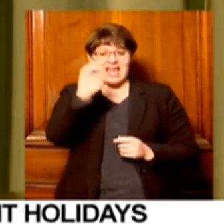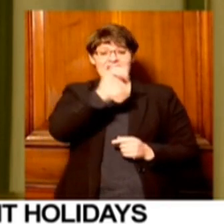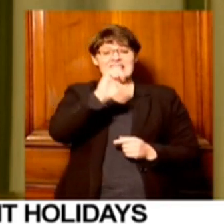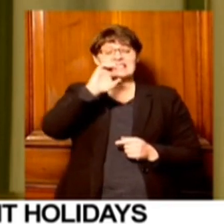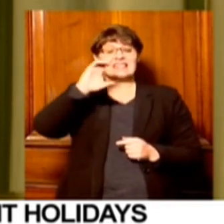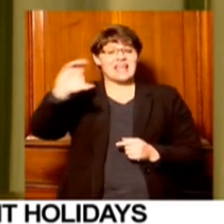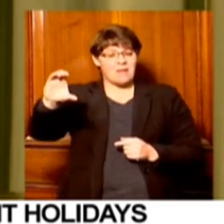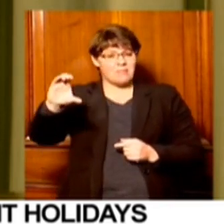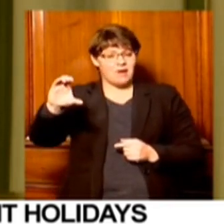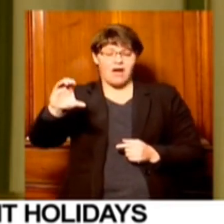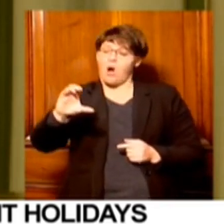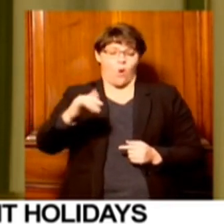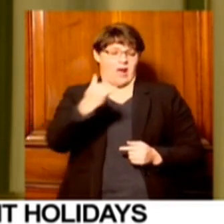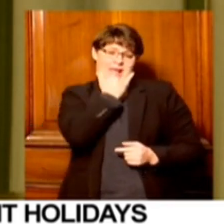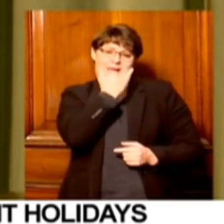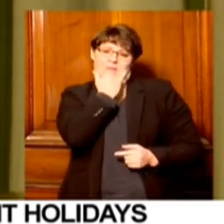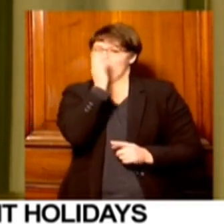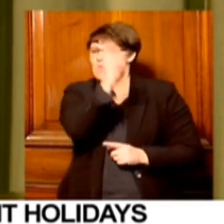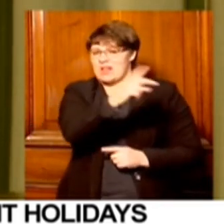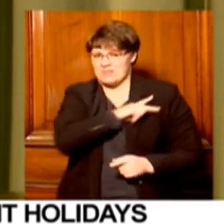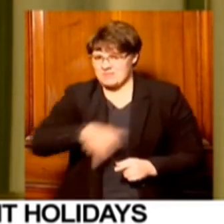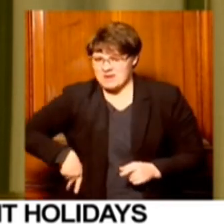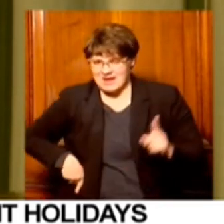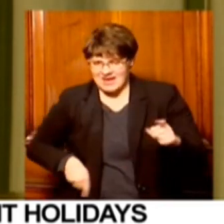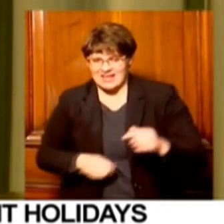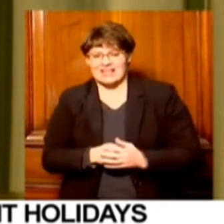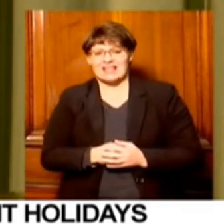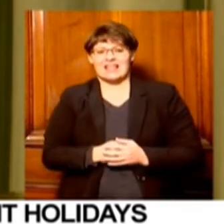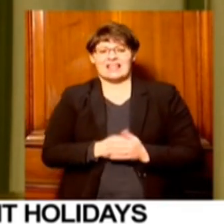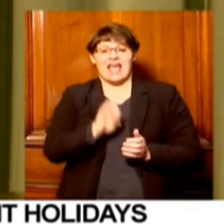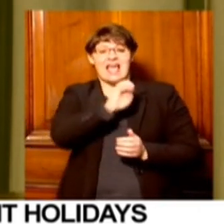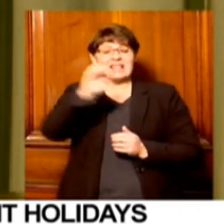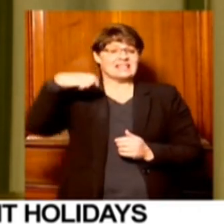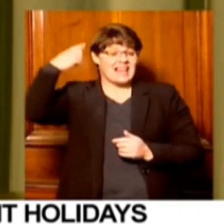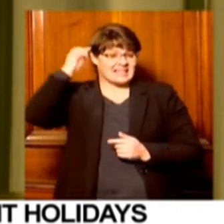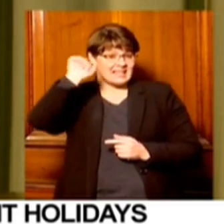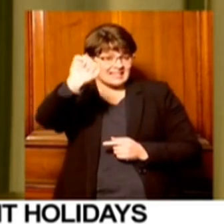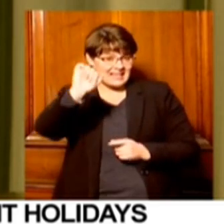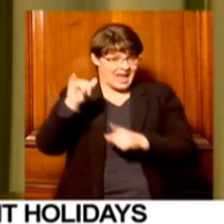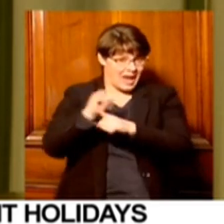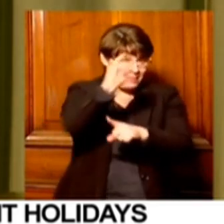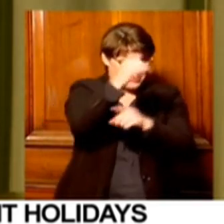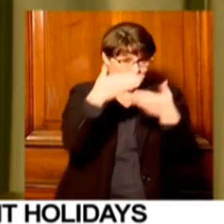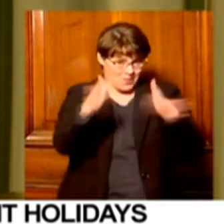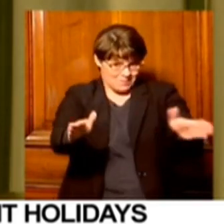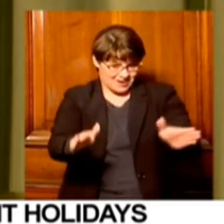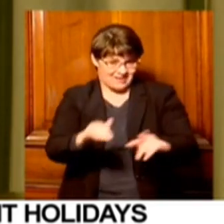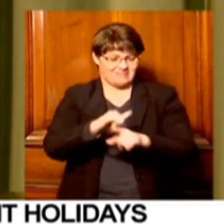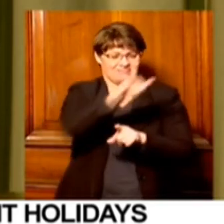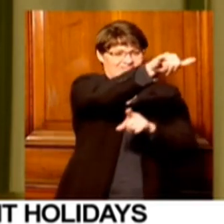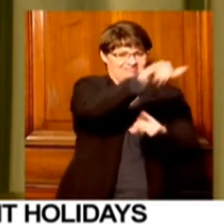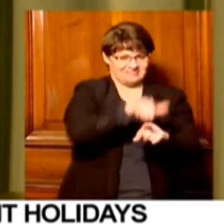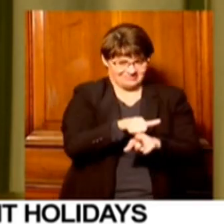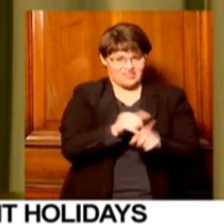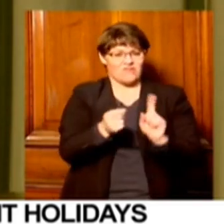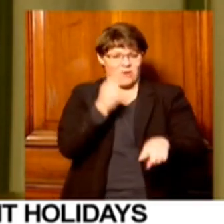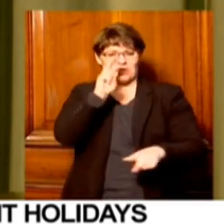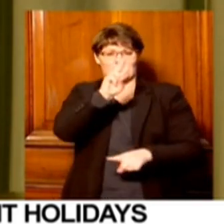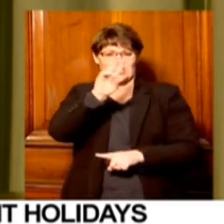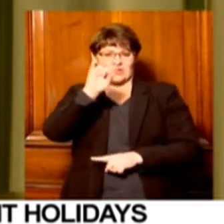be happy with this one. East London Airport will be open from the 21st of